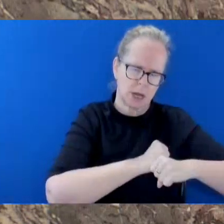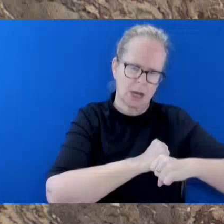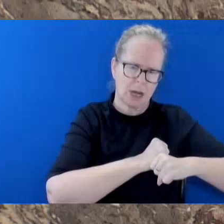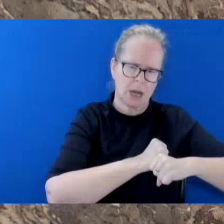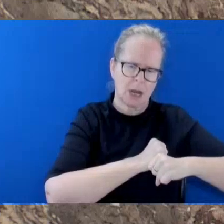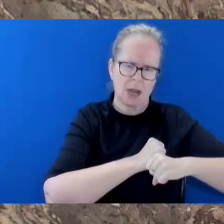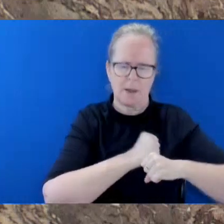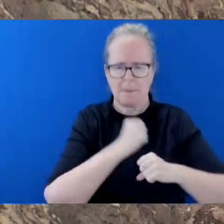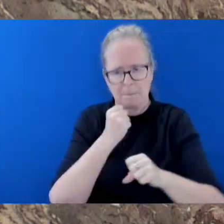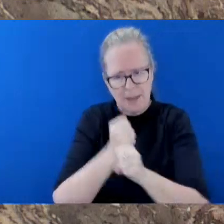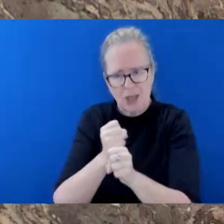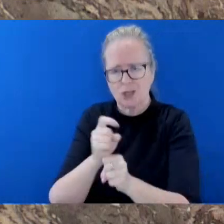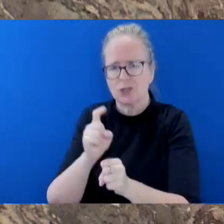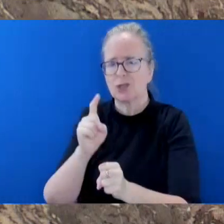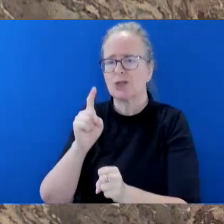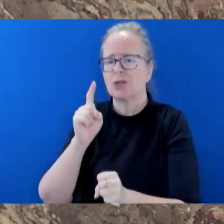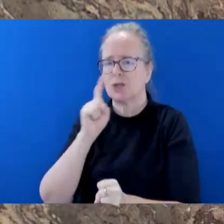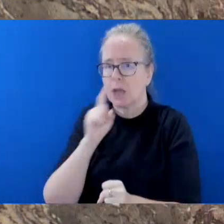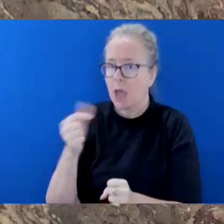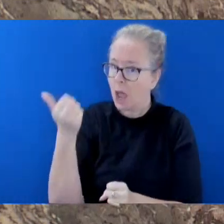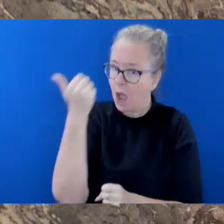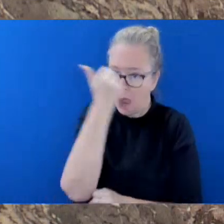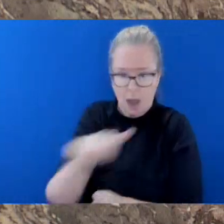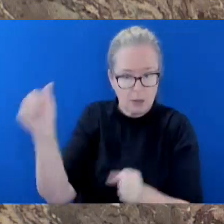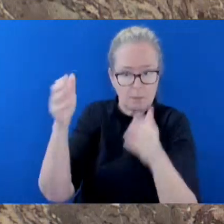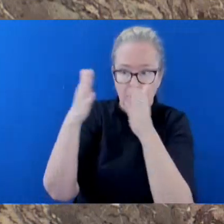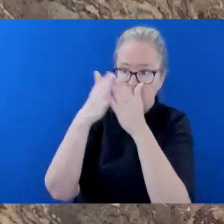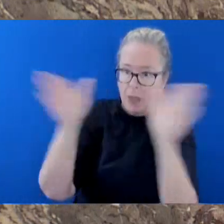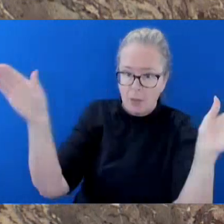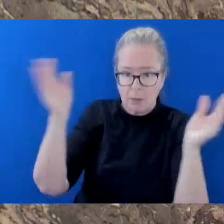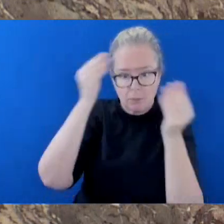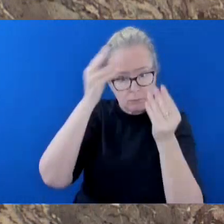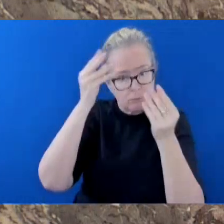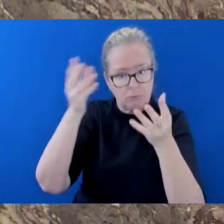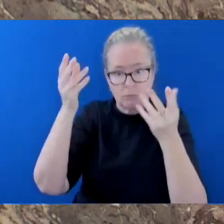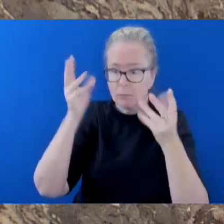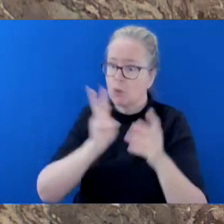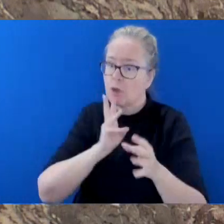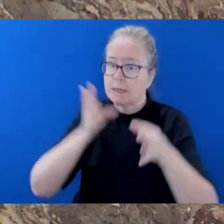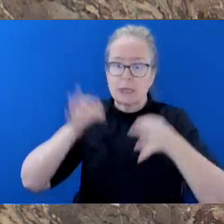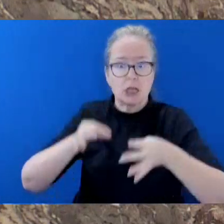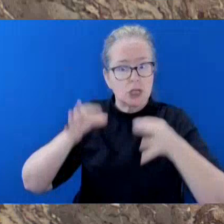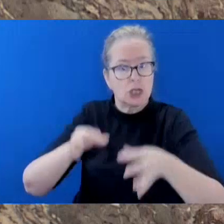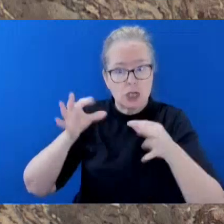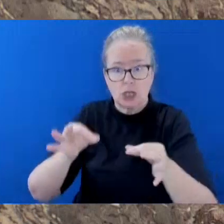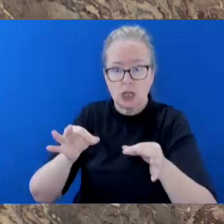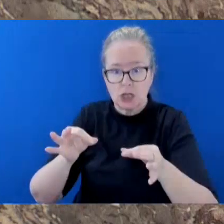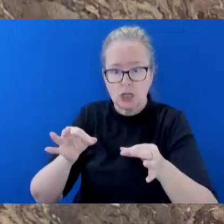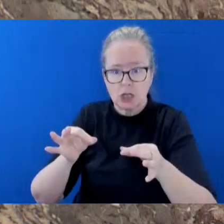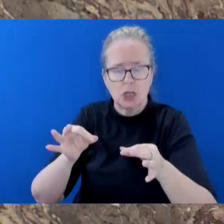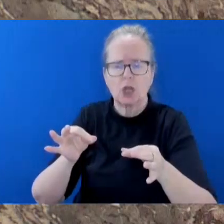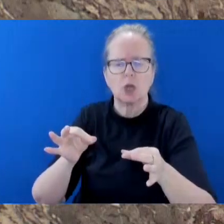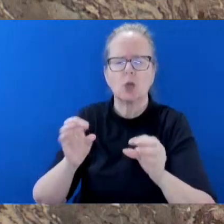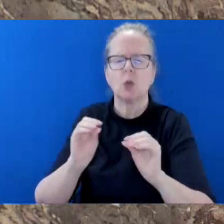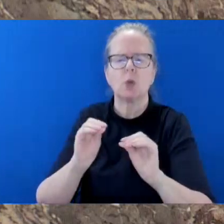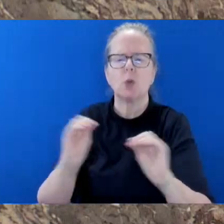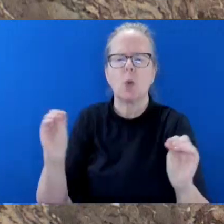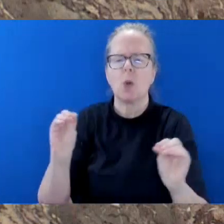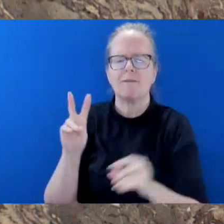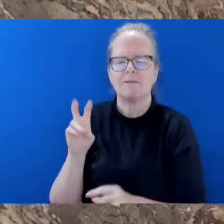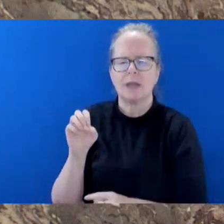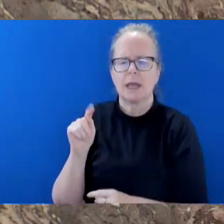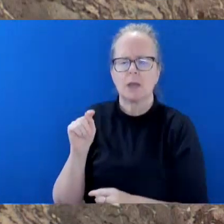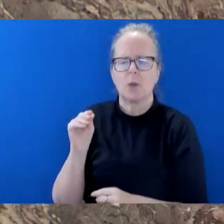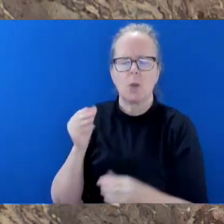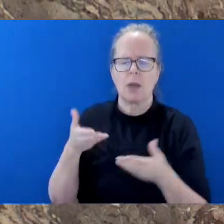water management decisions, that there's no veto provided to anyone and that all British Columbians will be involved